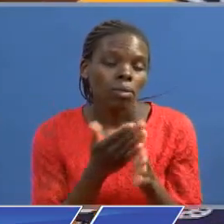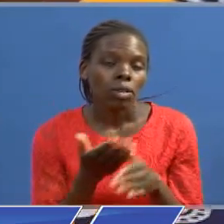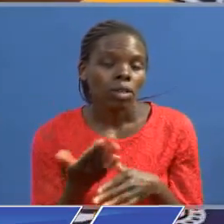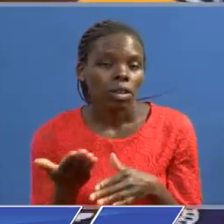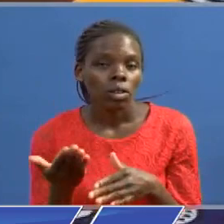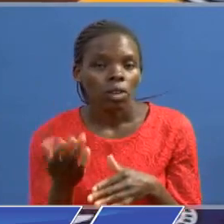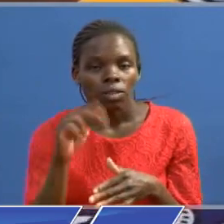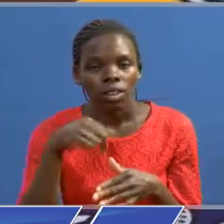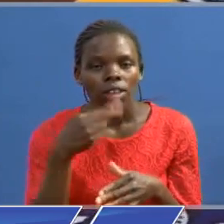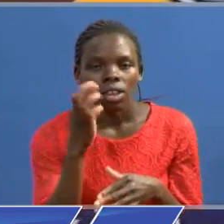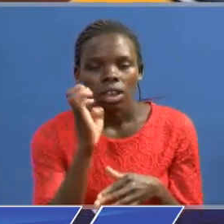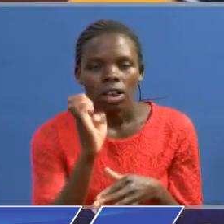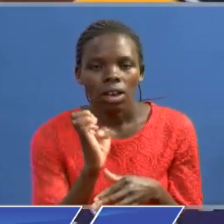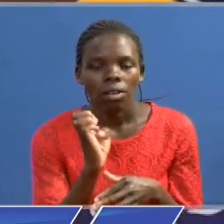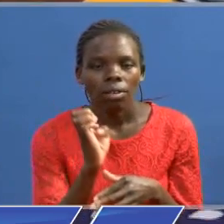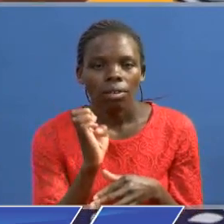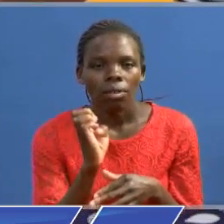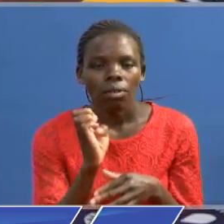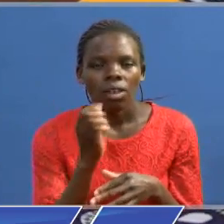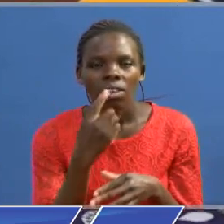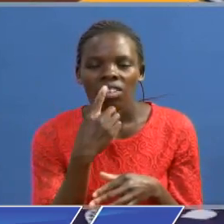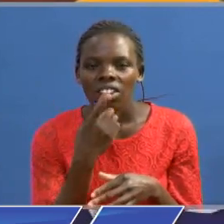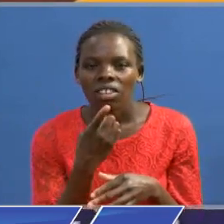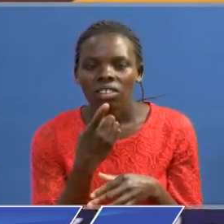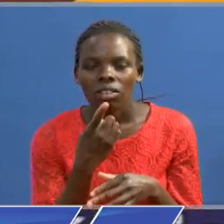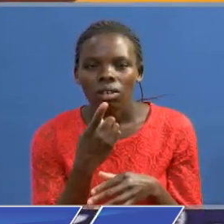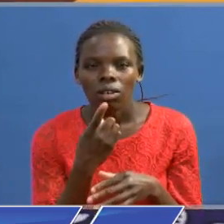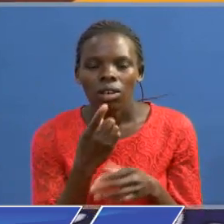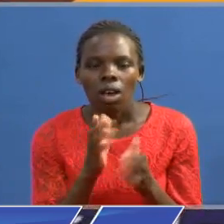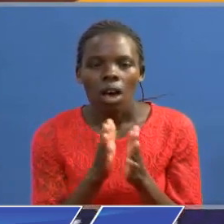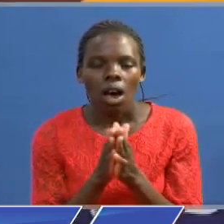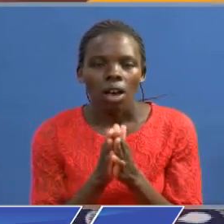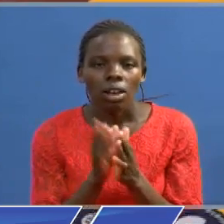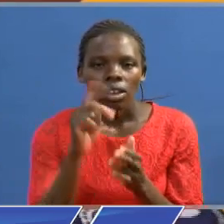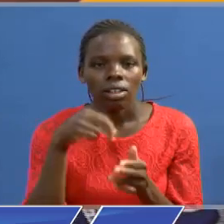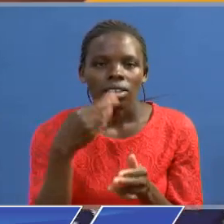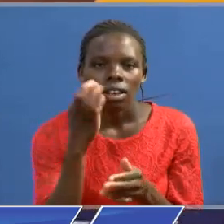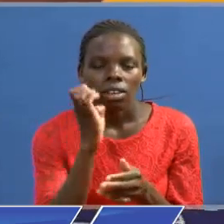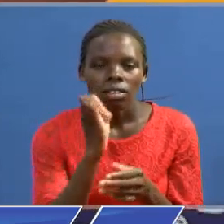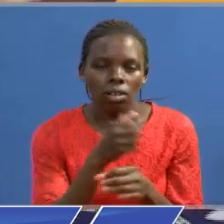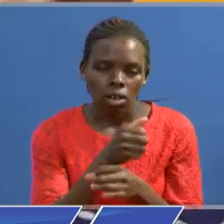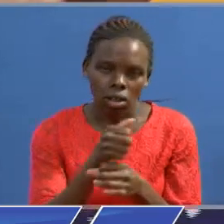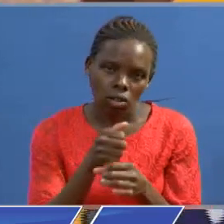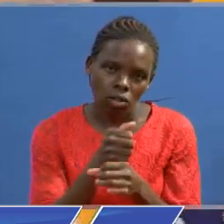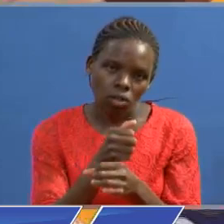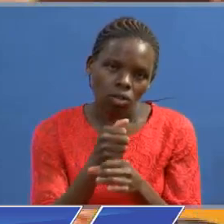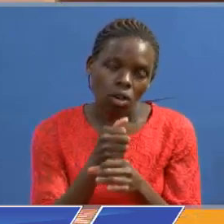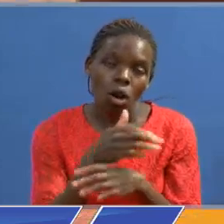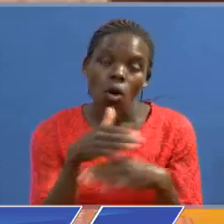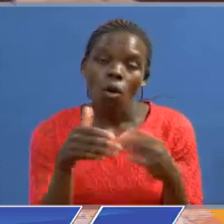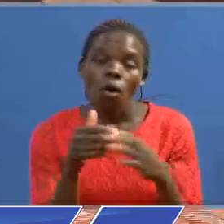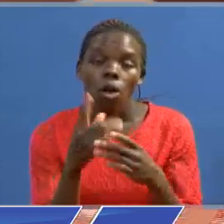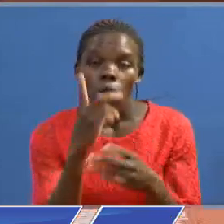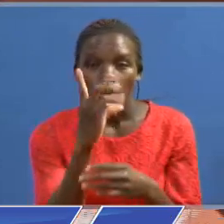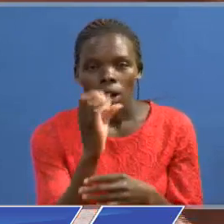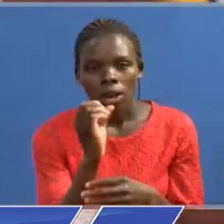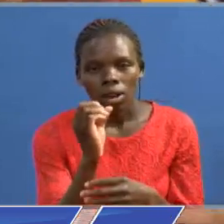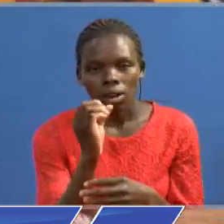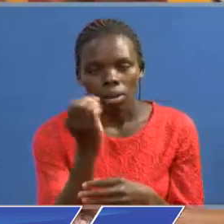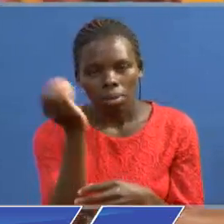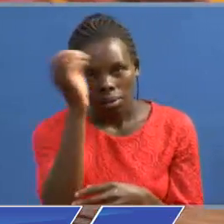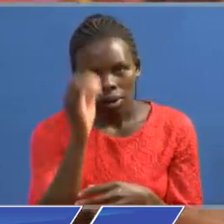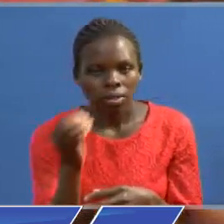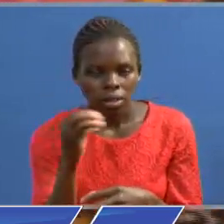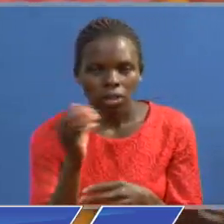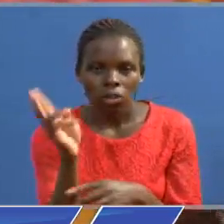have ginger root extract, we have rice, we have ginger and hibiscus, we have coffee. They're all 100% natural. You can use